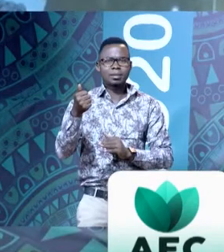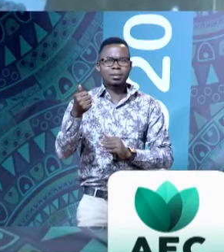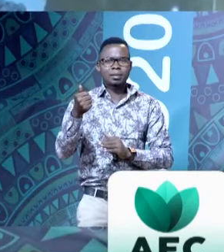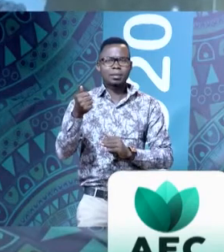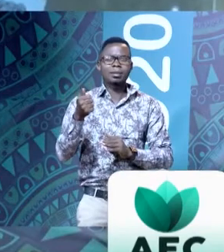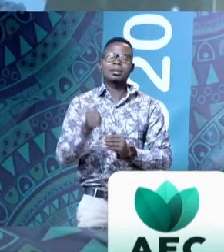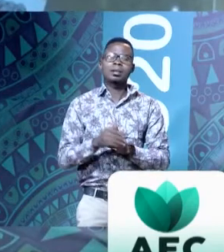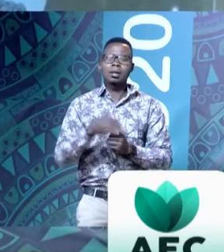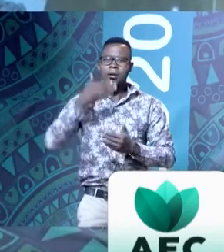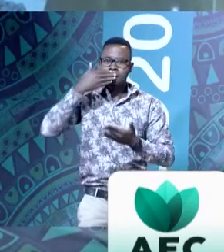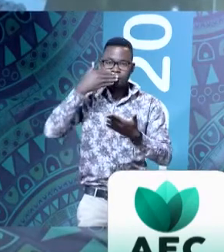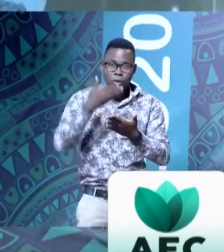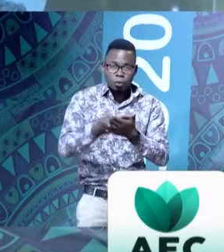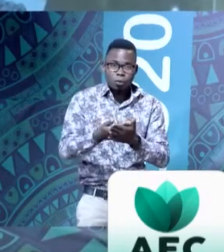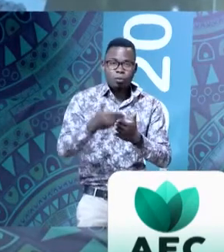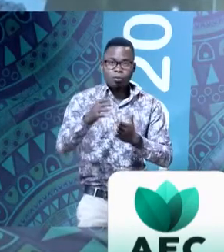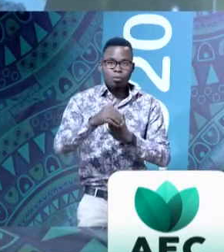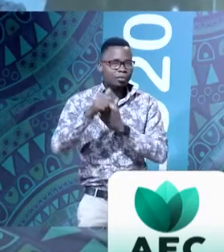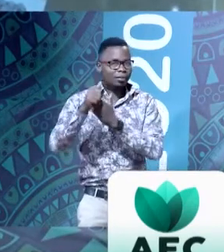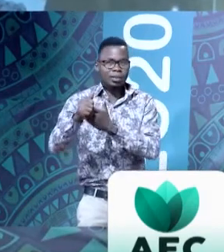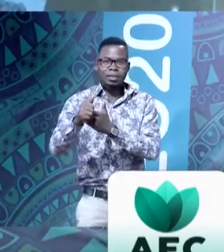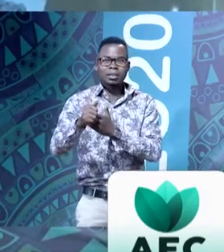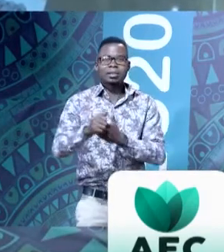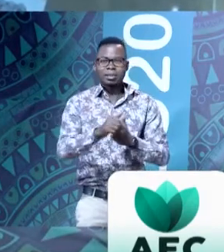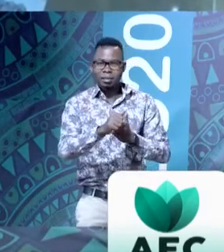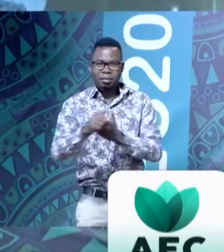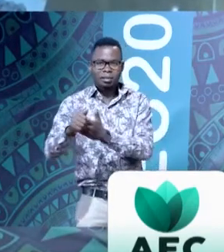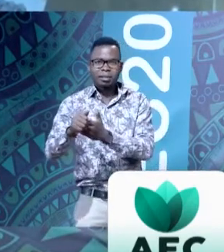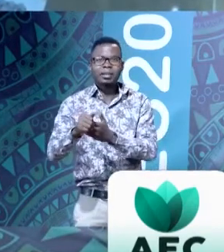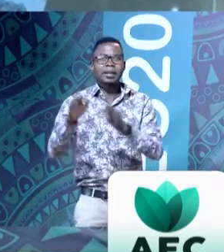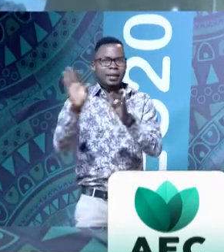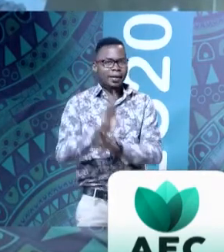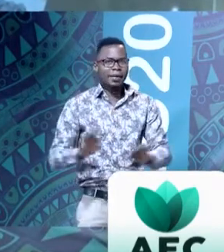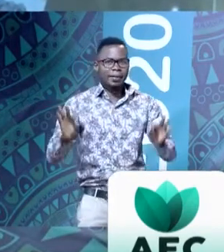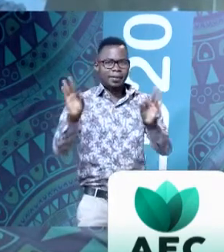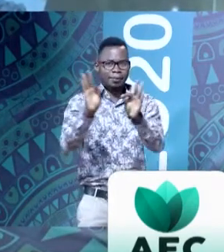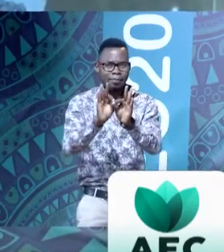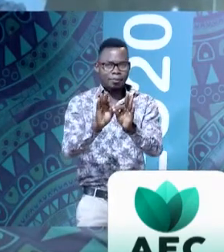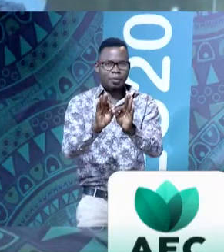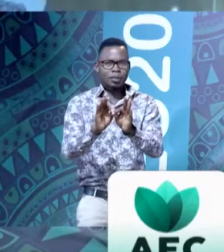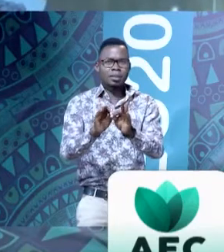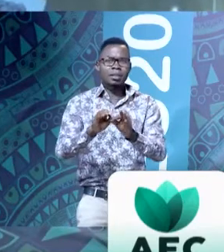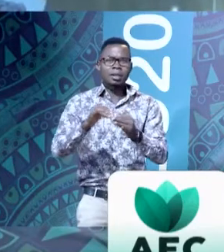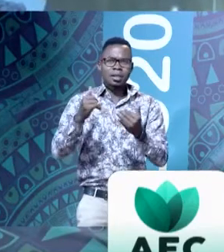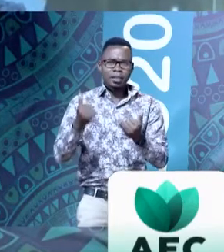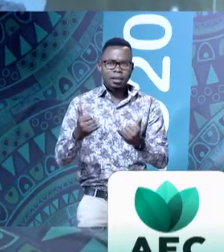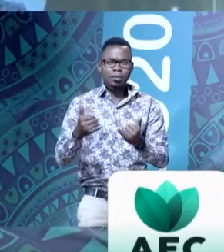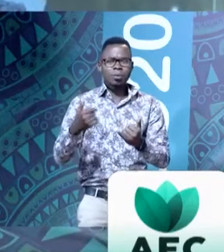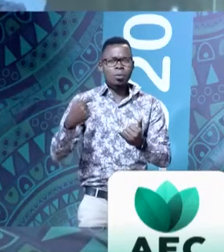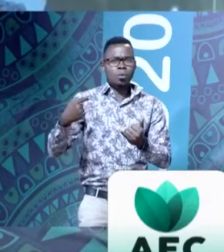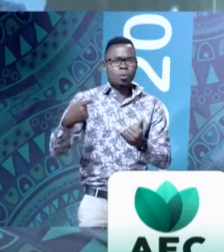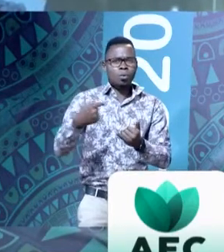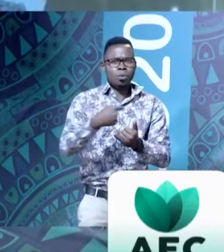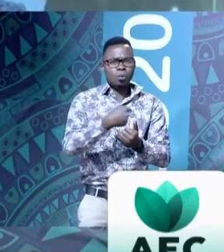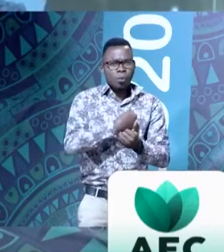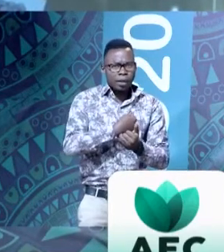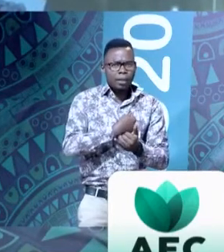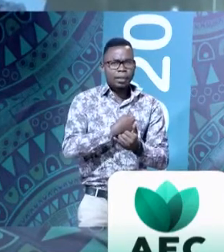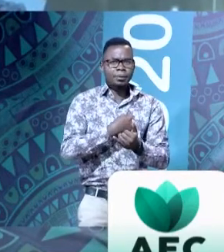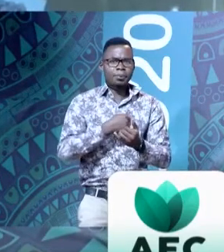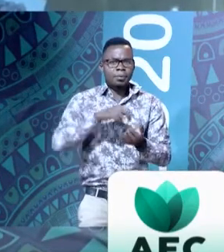for good leadership. For good leadership. And next, at the moment, we have a problem among the